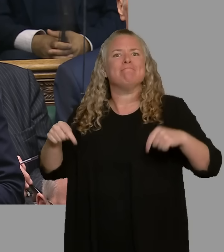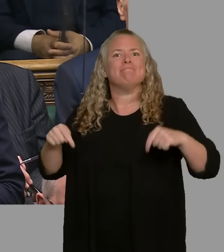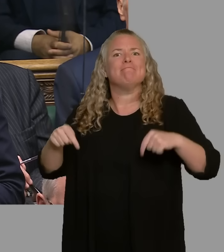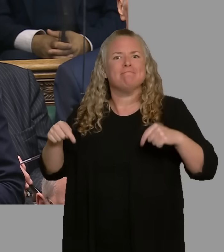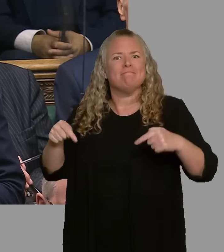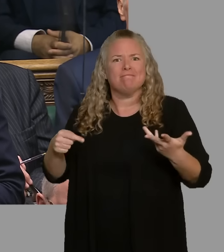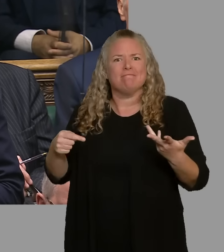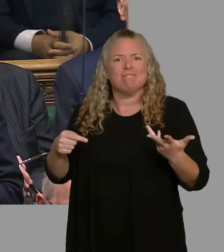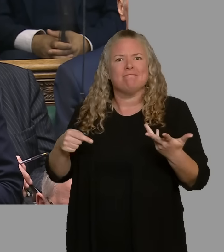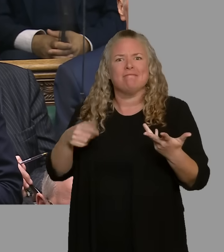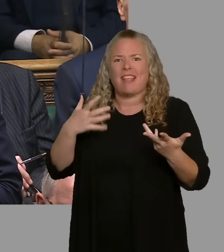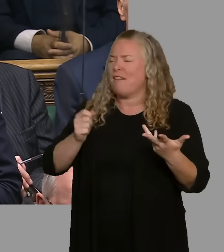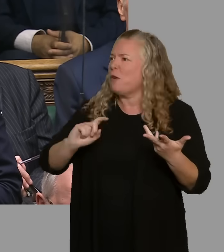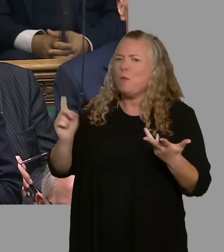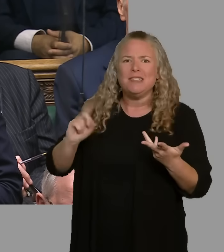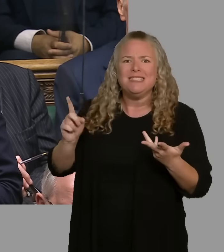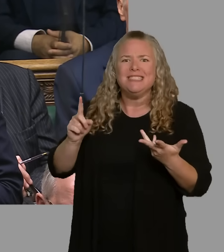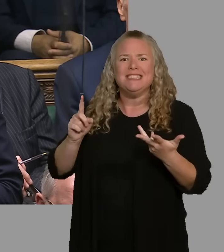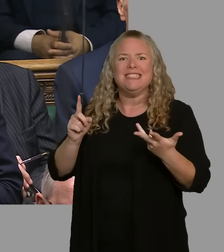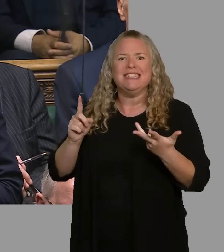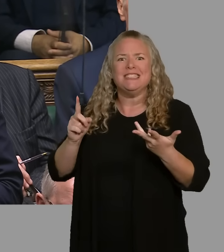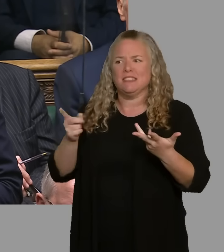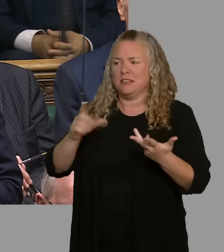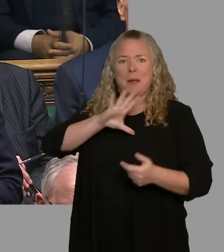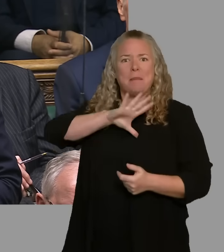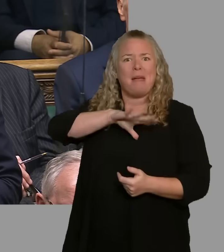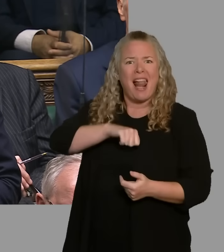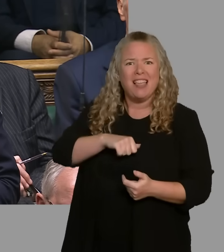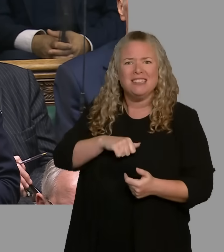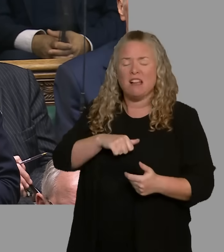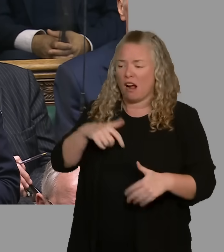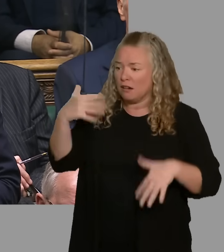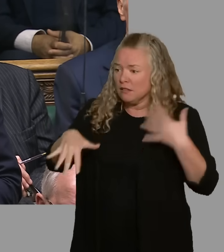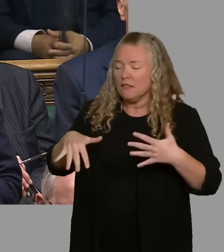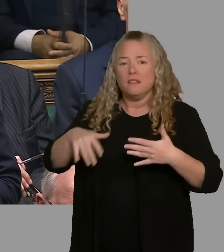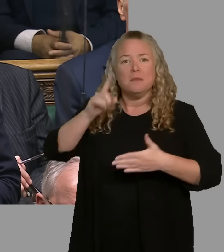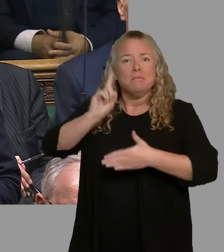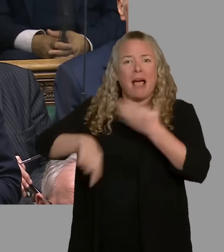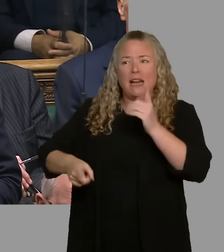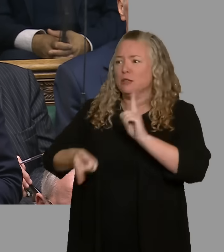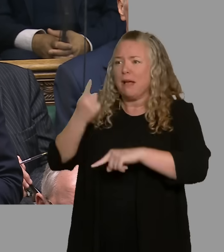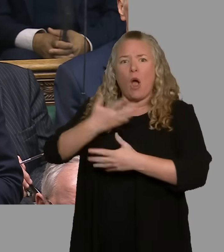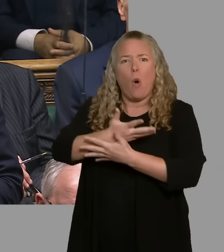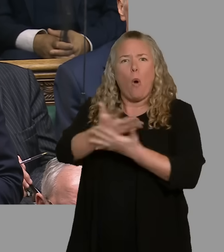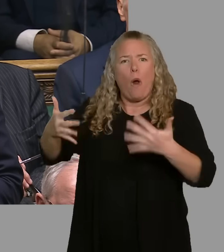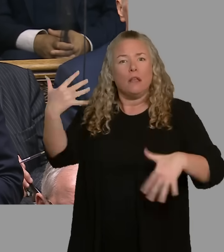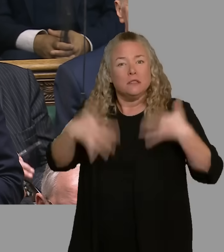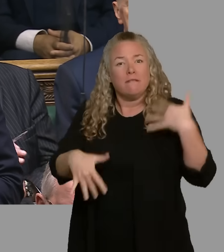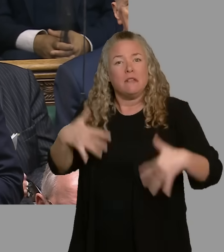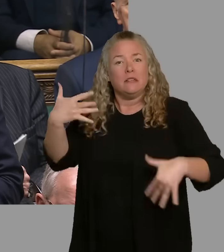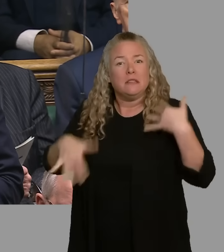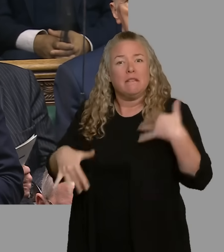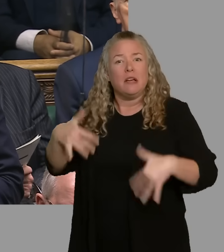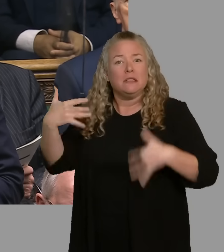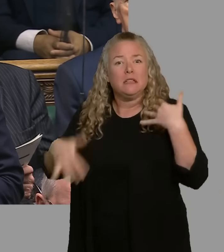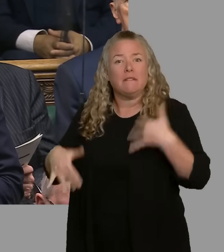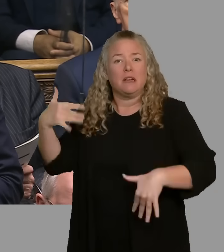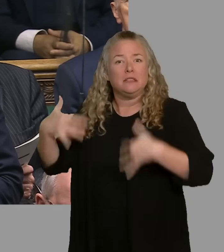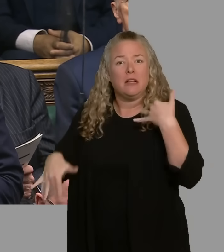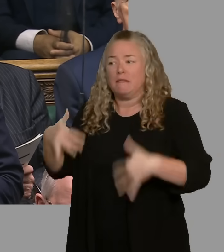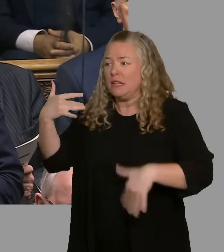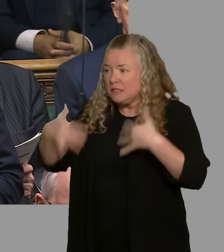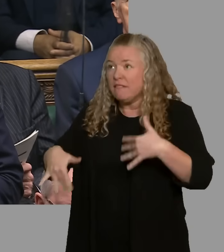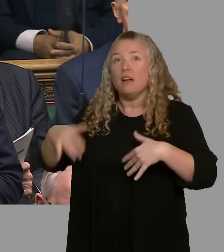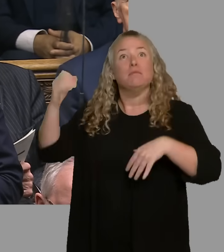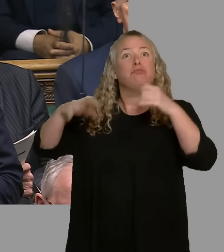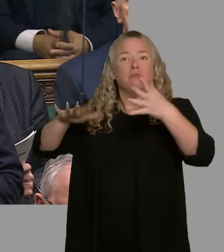their homes, their families and their friends. A man who will ignore every word the Prime